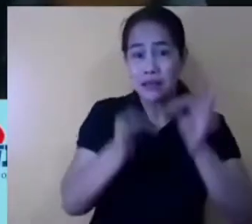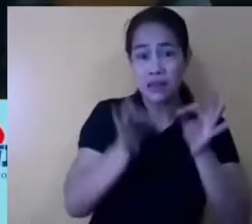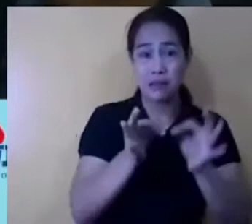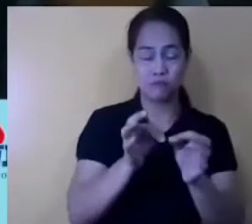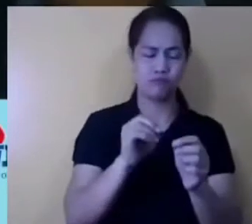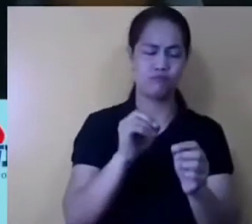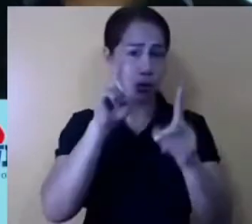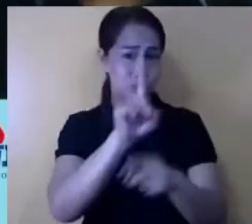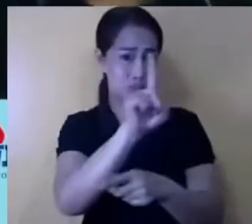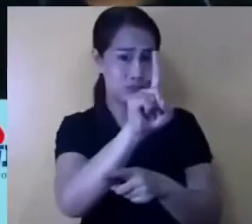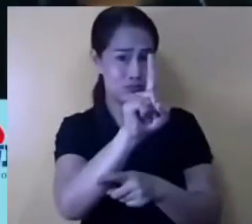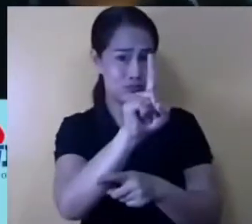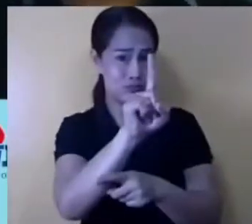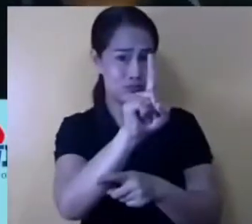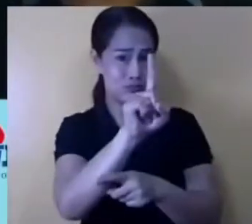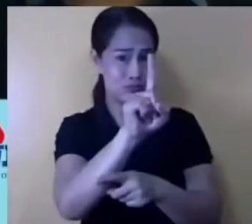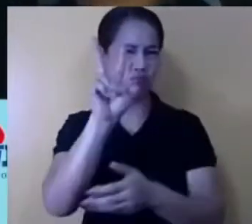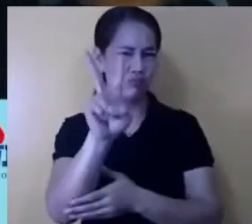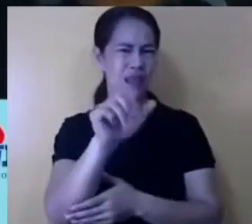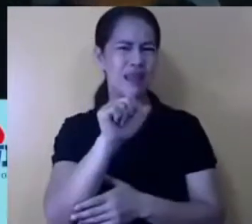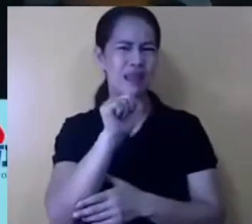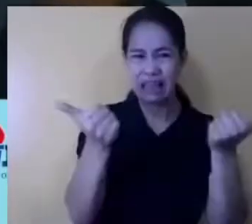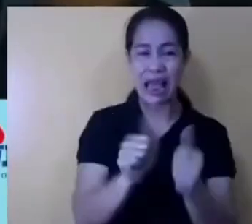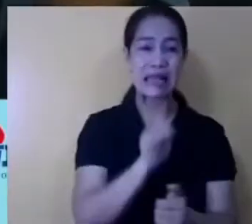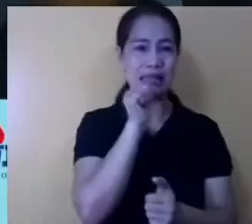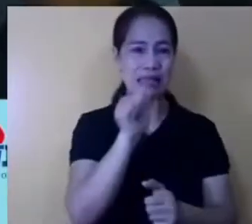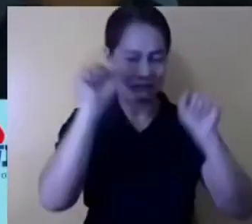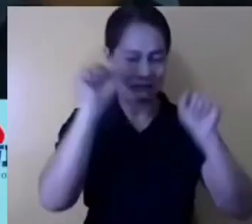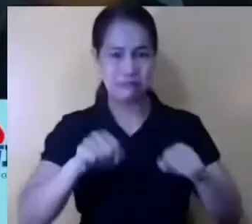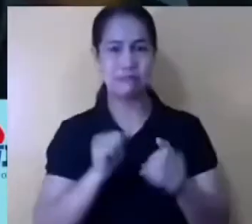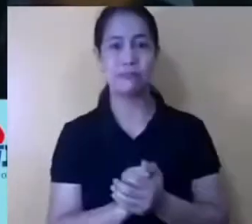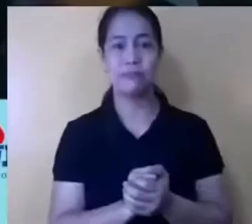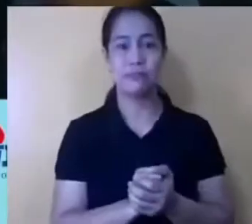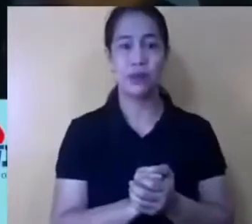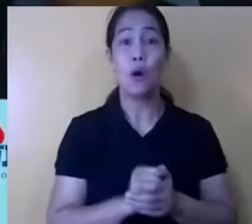two remain unavailable or not possible, we can move